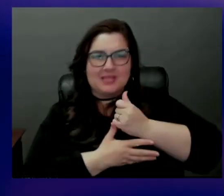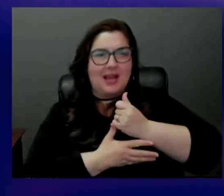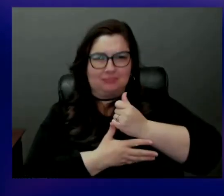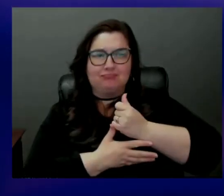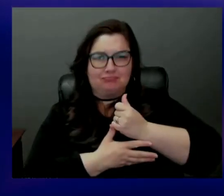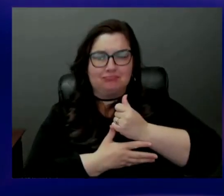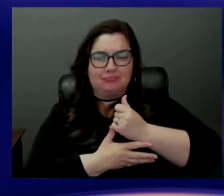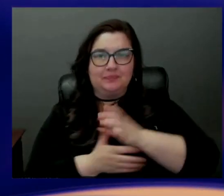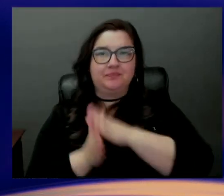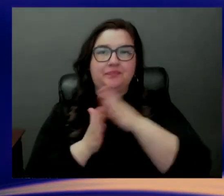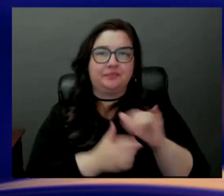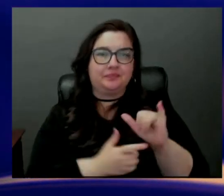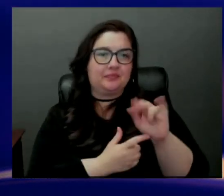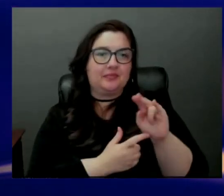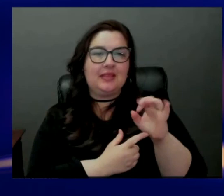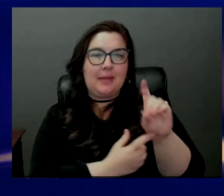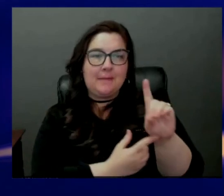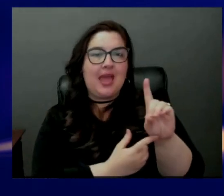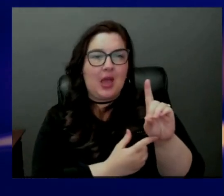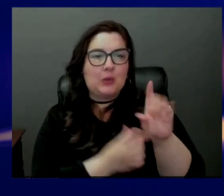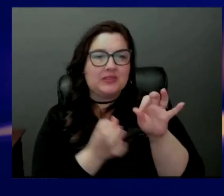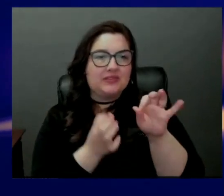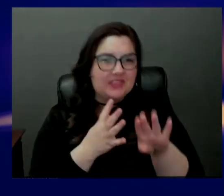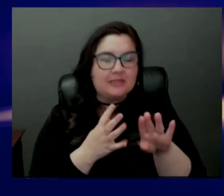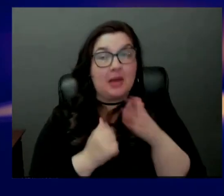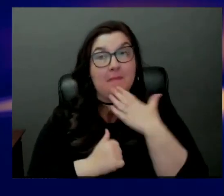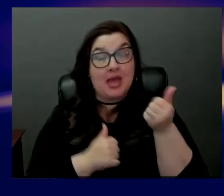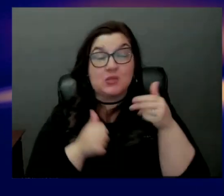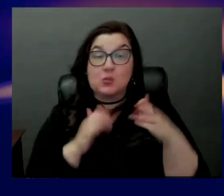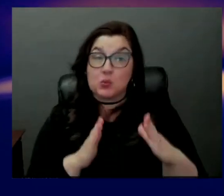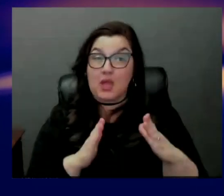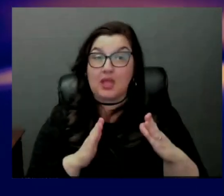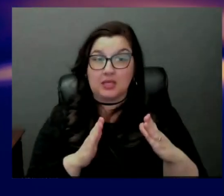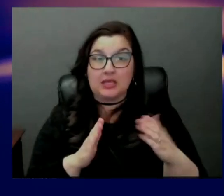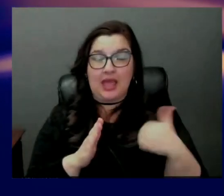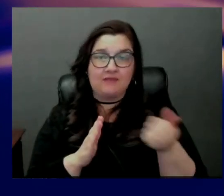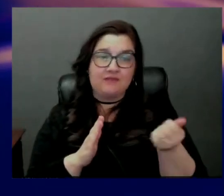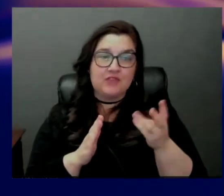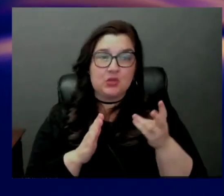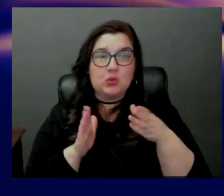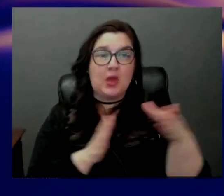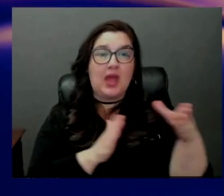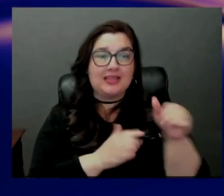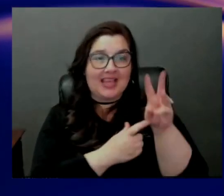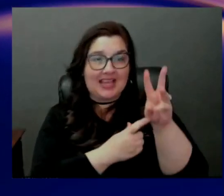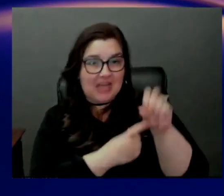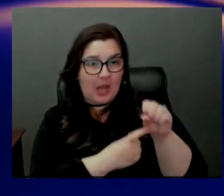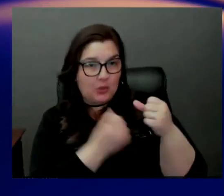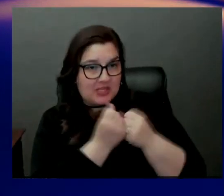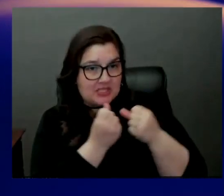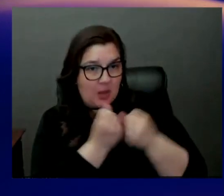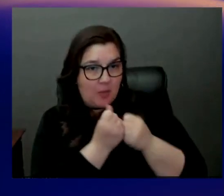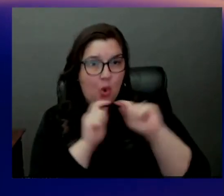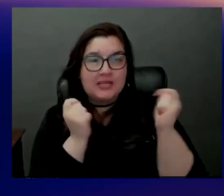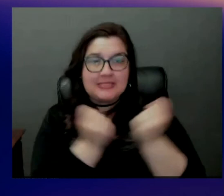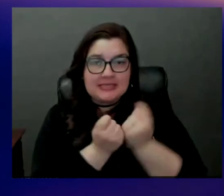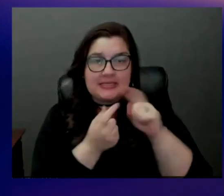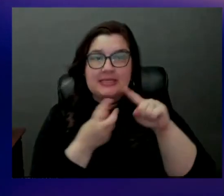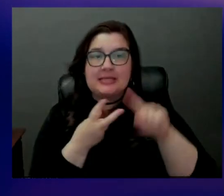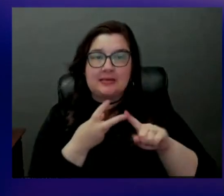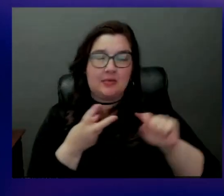the inbound feedback. So probably the best way, we have a couple different ways through our AWS support team. We have a great